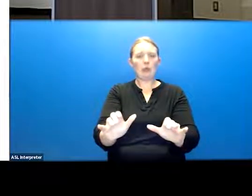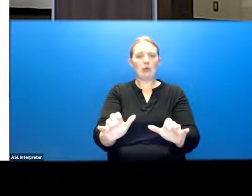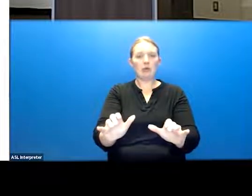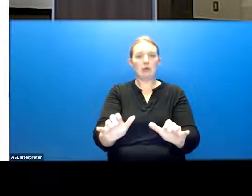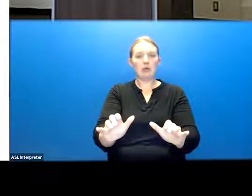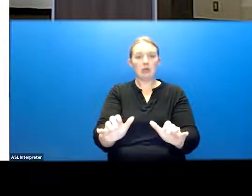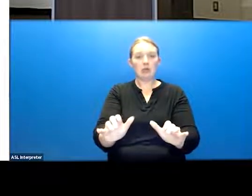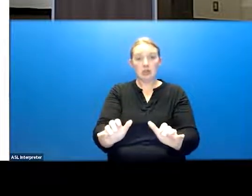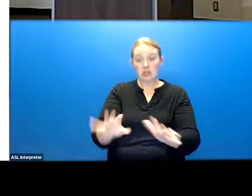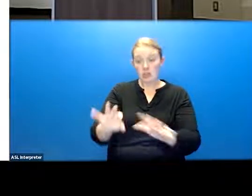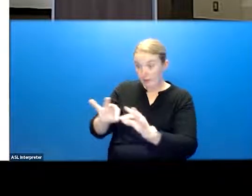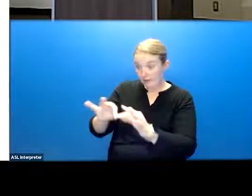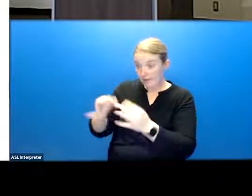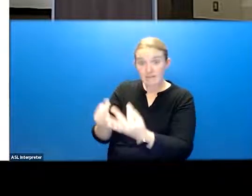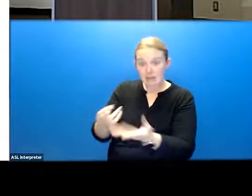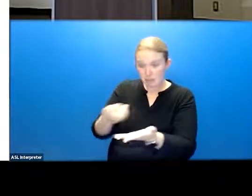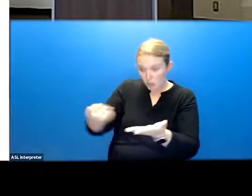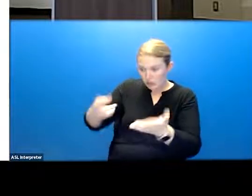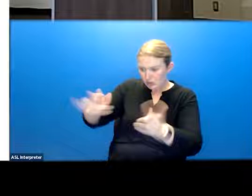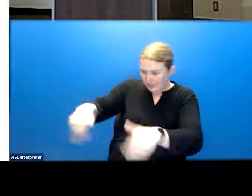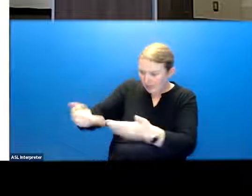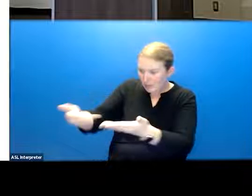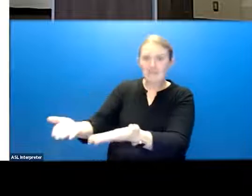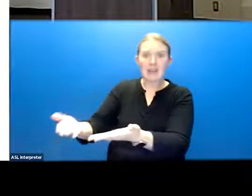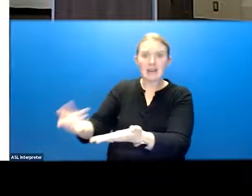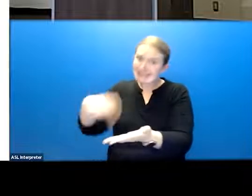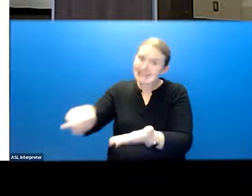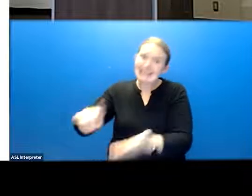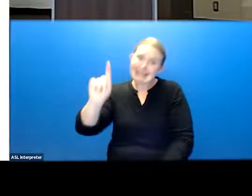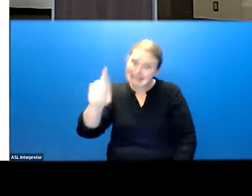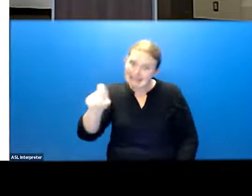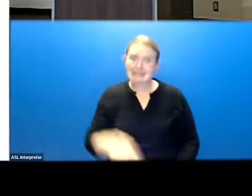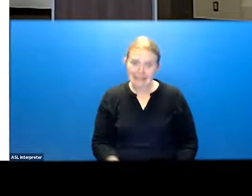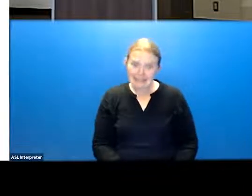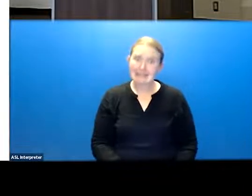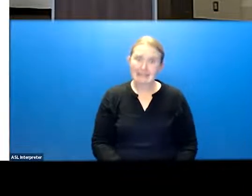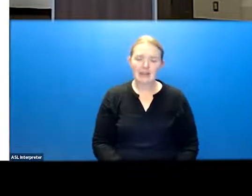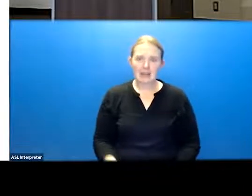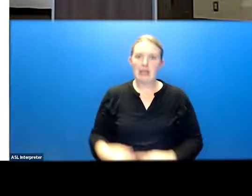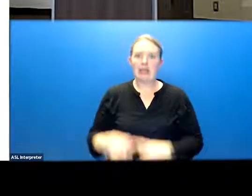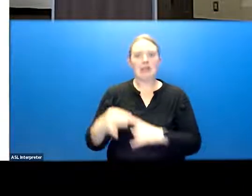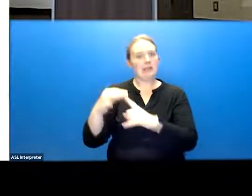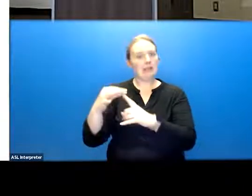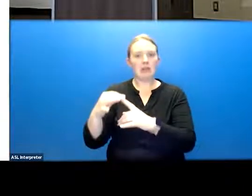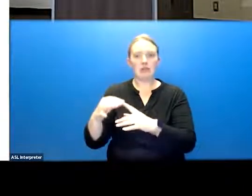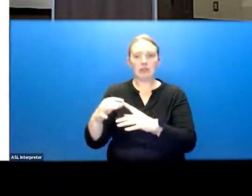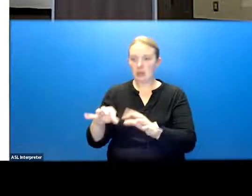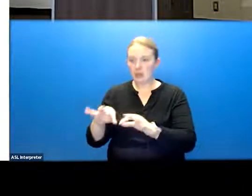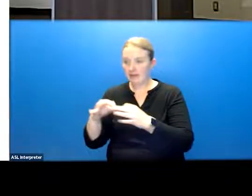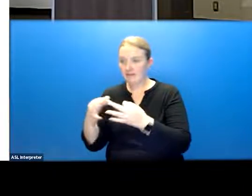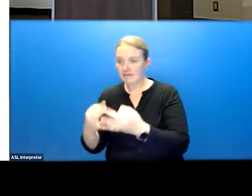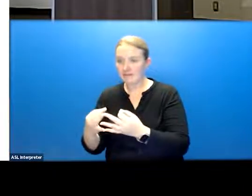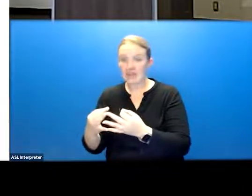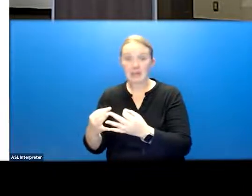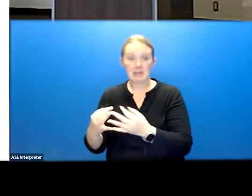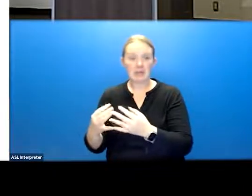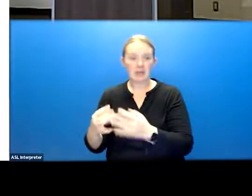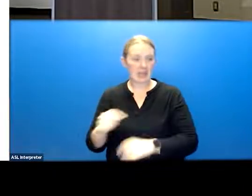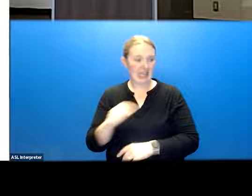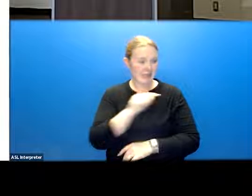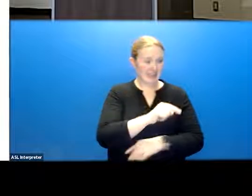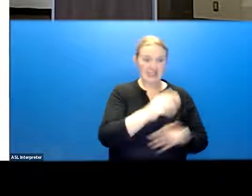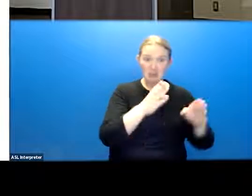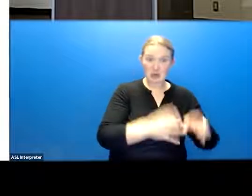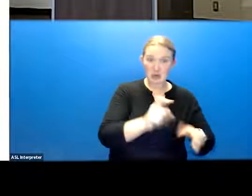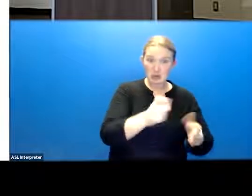provide resources to family members who are in much need of those resources, especially when a family or the loved one says, no, I do not want them